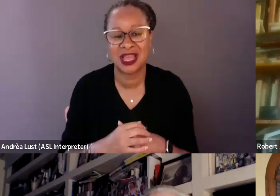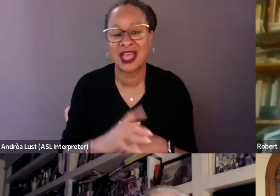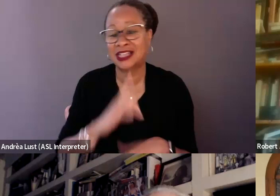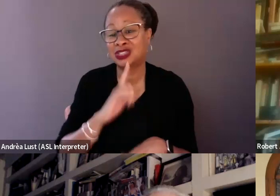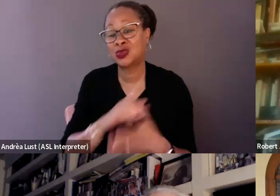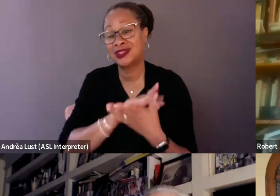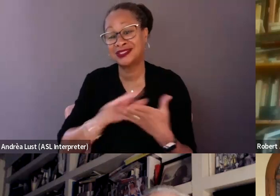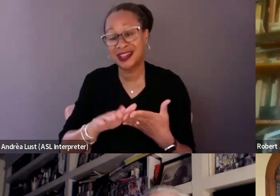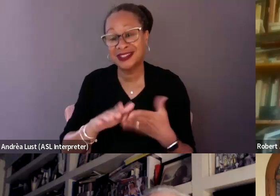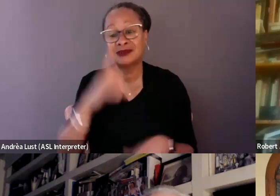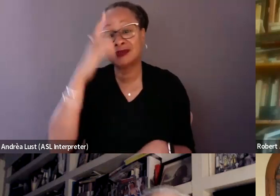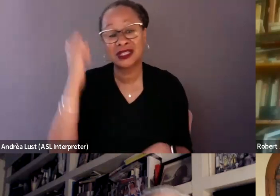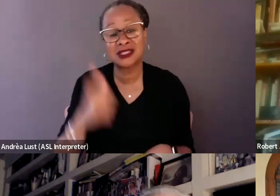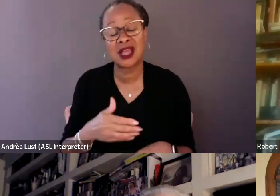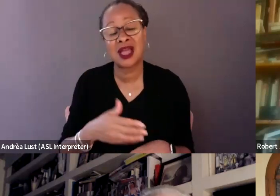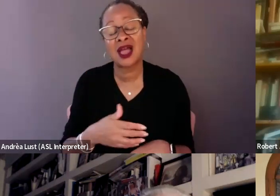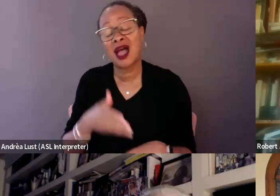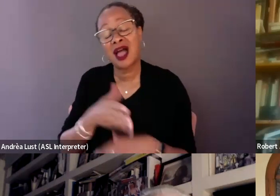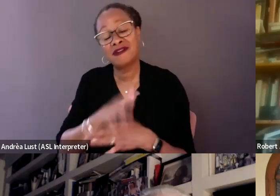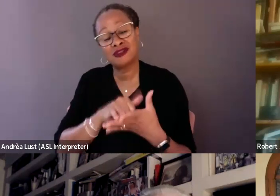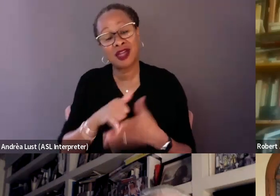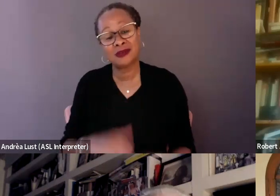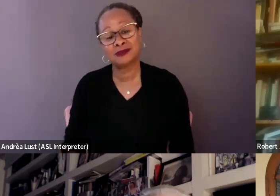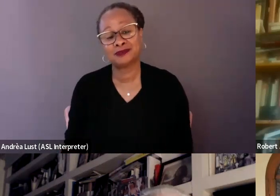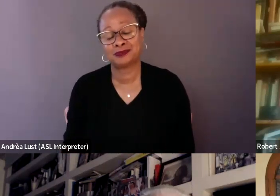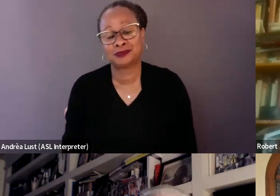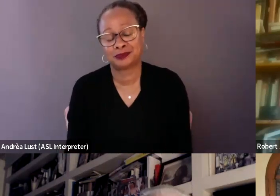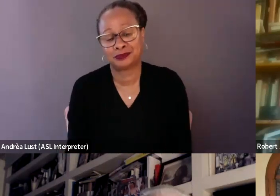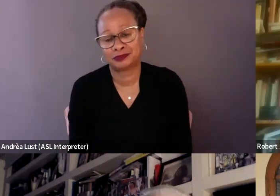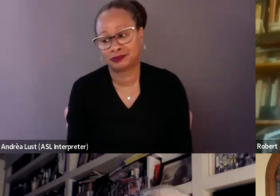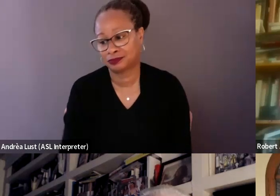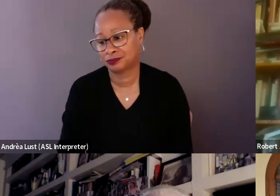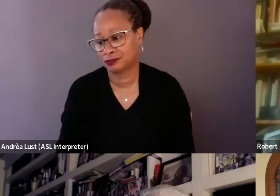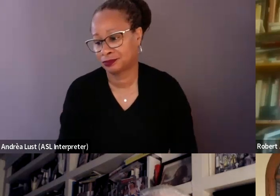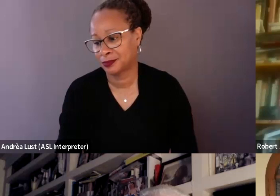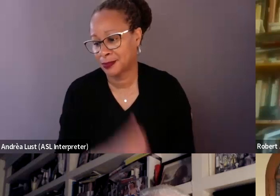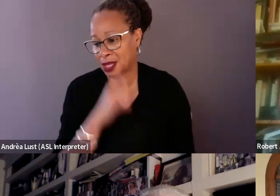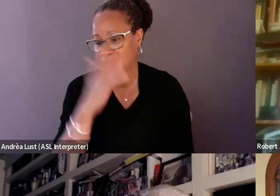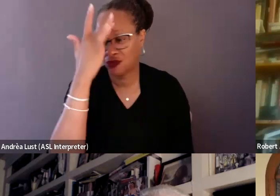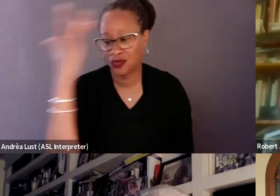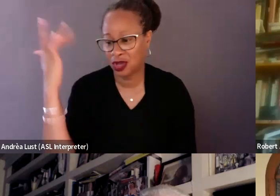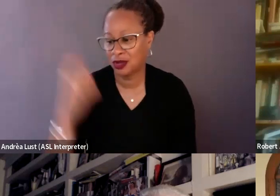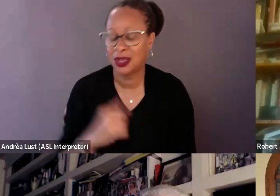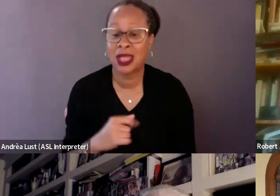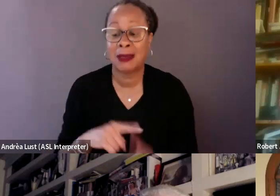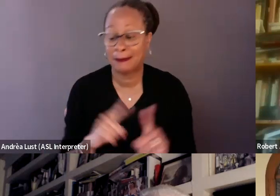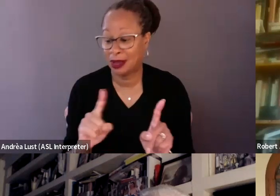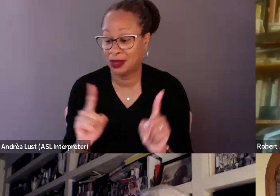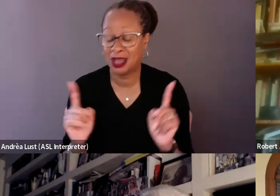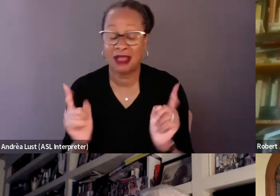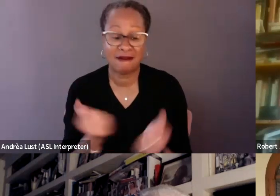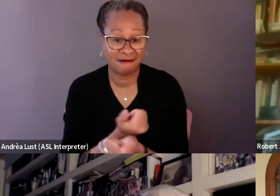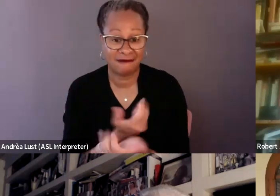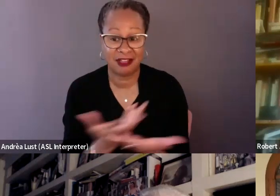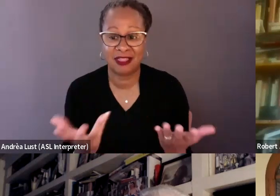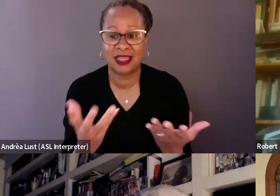nice because after that, he don't forget, but put everything like in